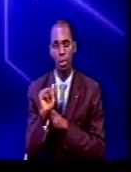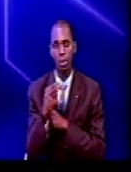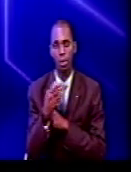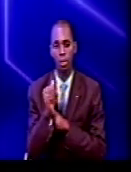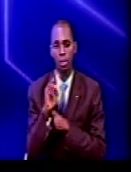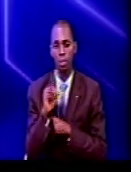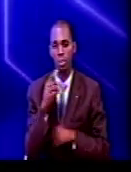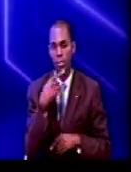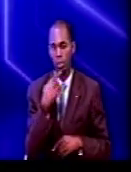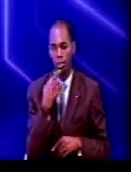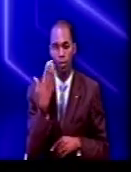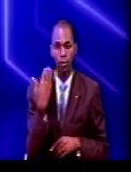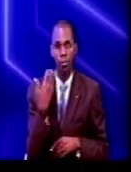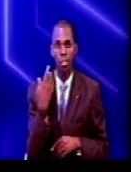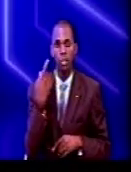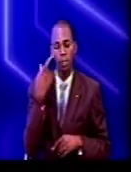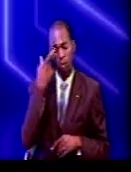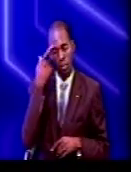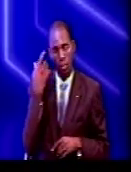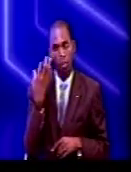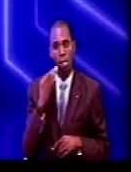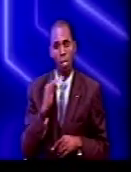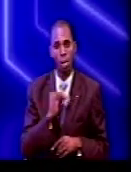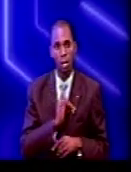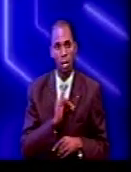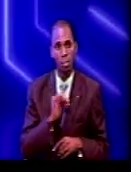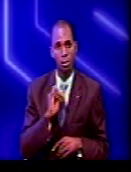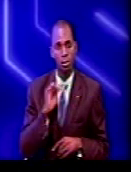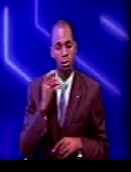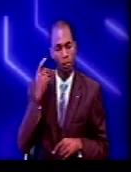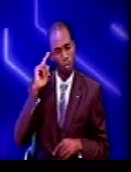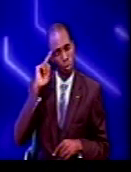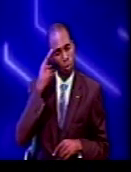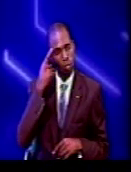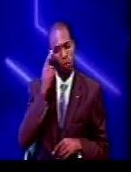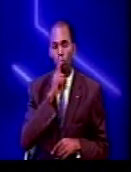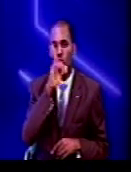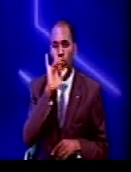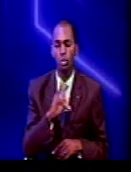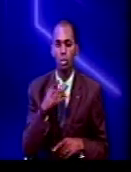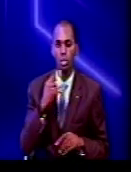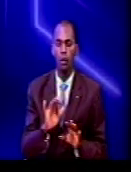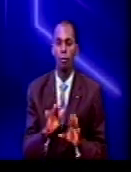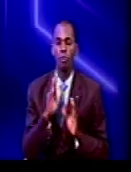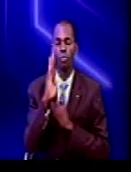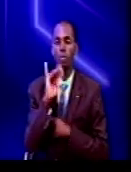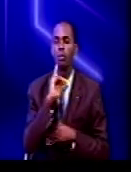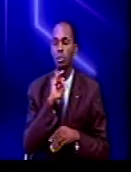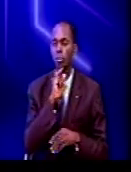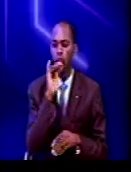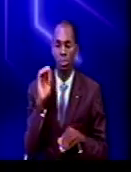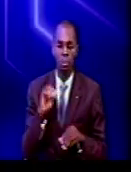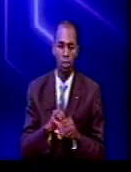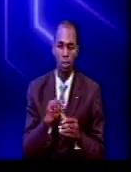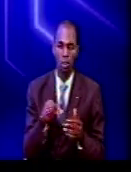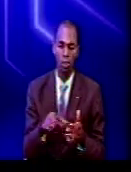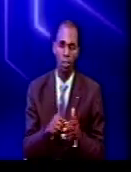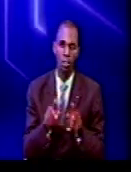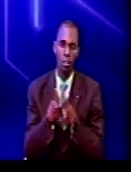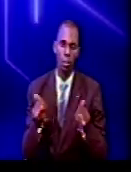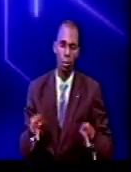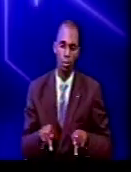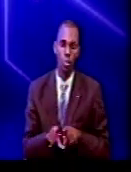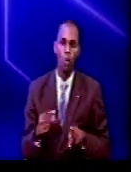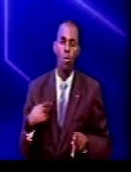Abraham said, because I thought, surely the fear of God is not in this